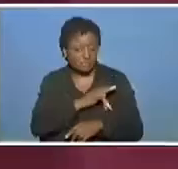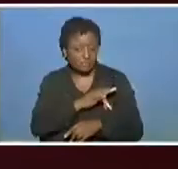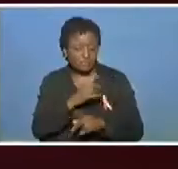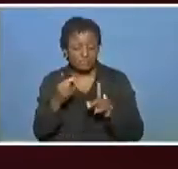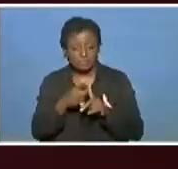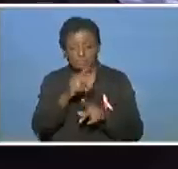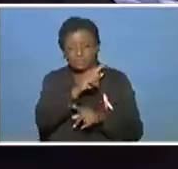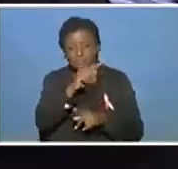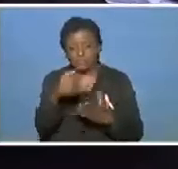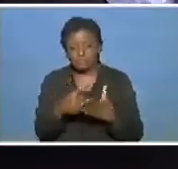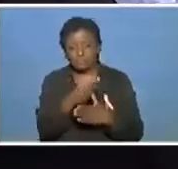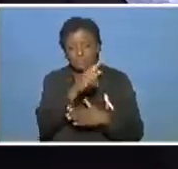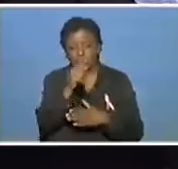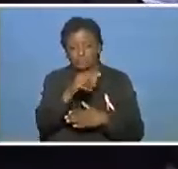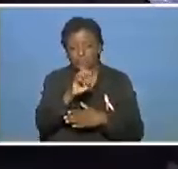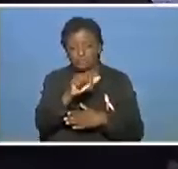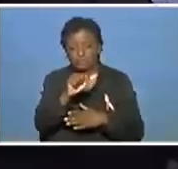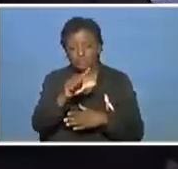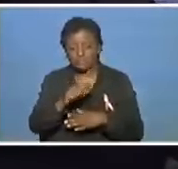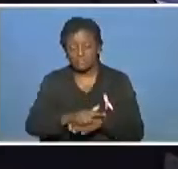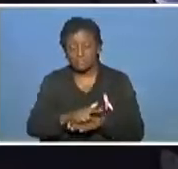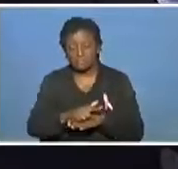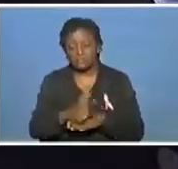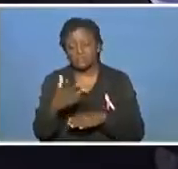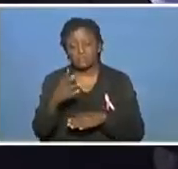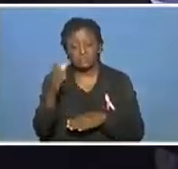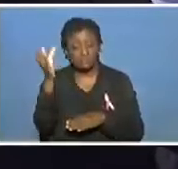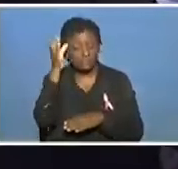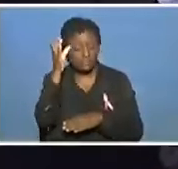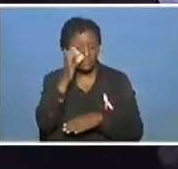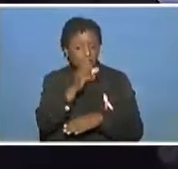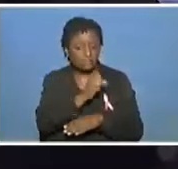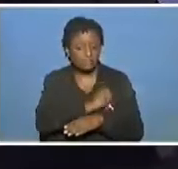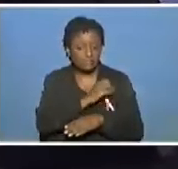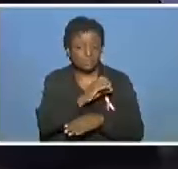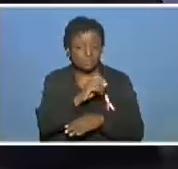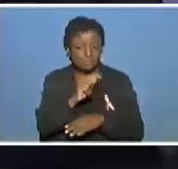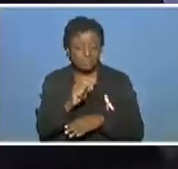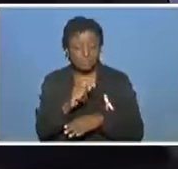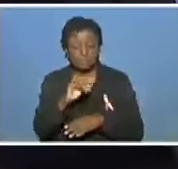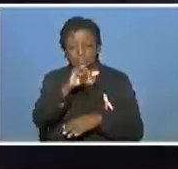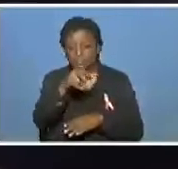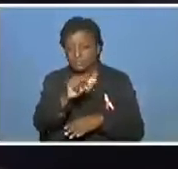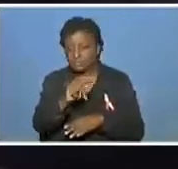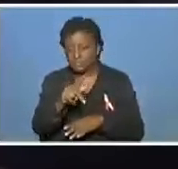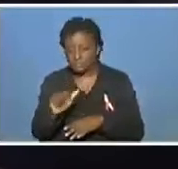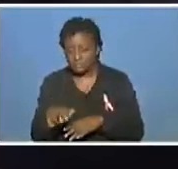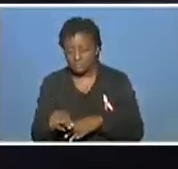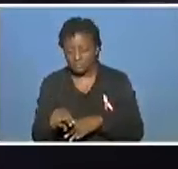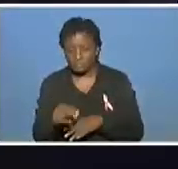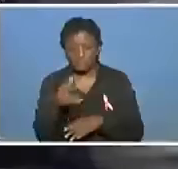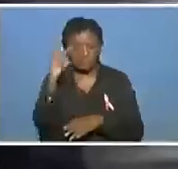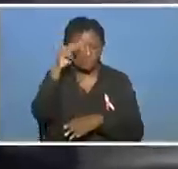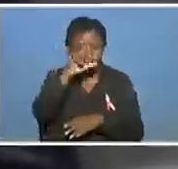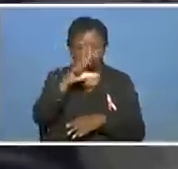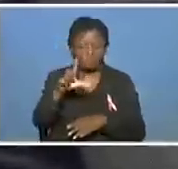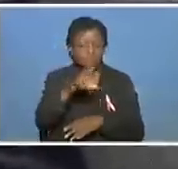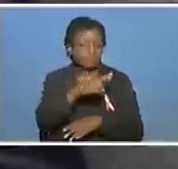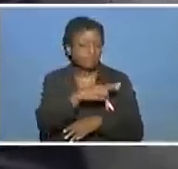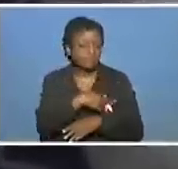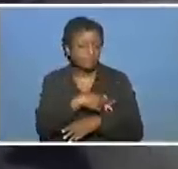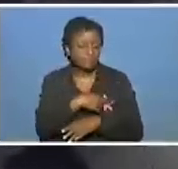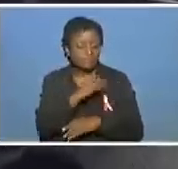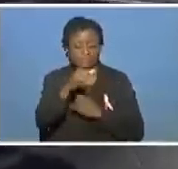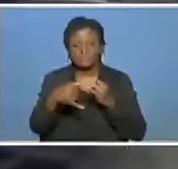Excellency Cedric Scott, Ambassador to Japan. And His Excellency Paul Rowe, Ambassador to the International